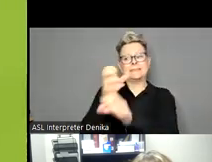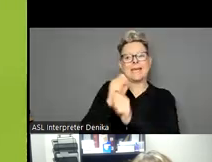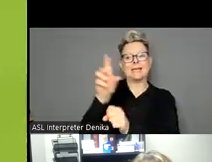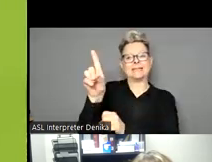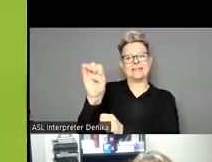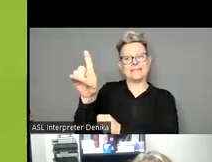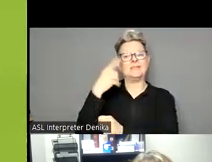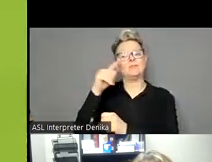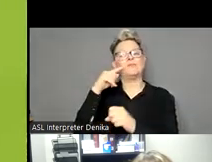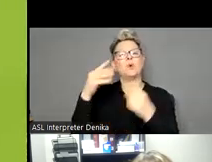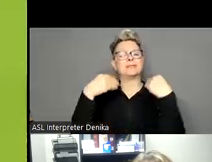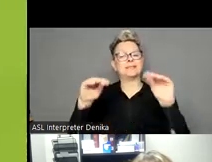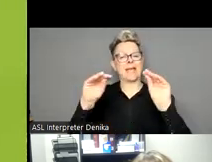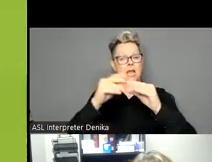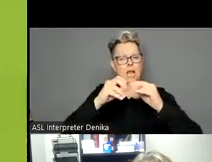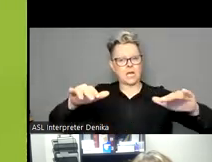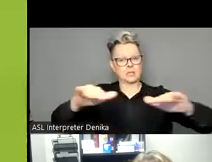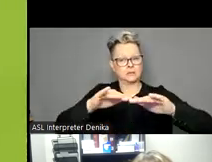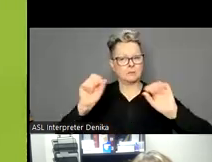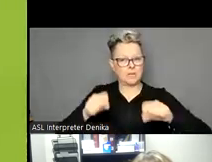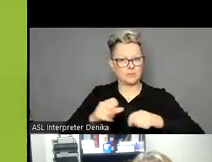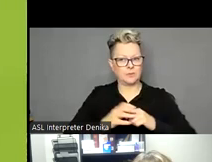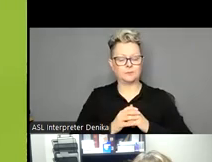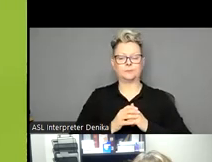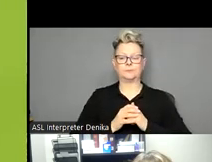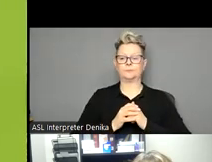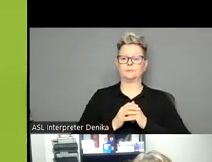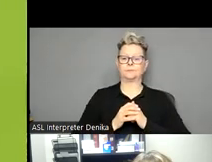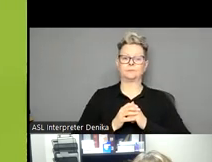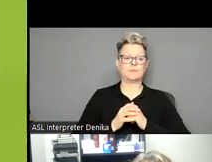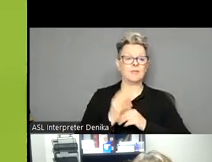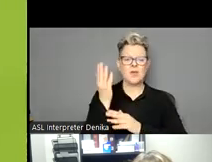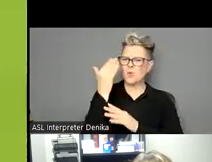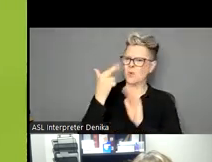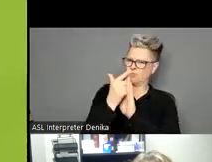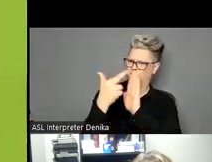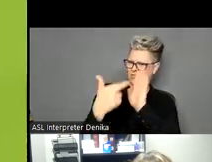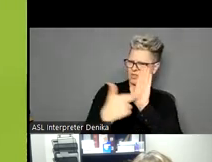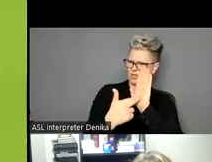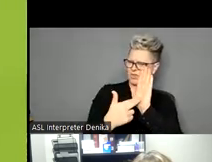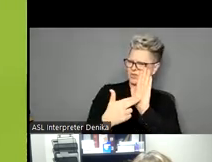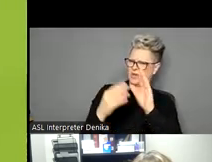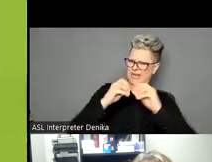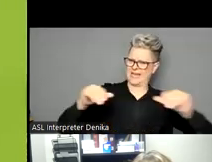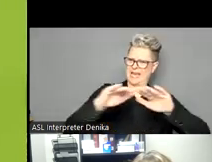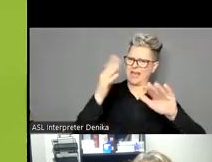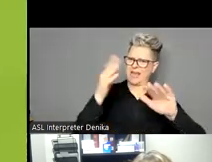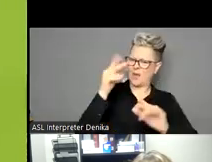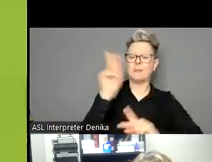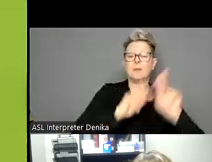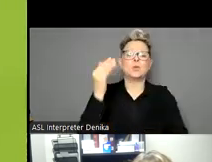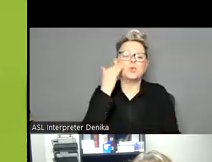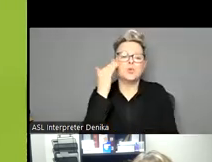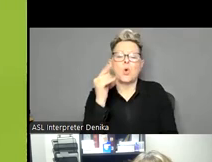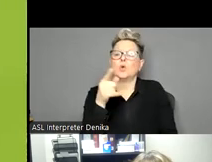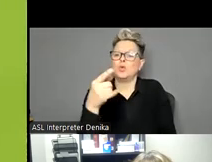Why register your land? so people know what you own, and it can